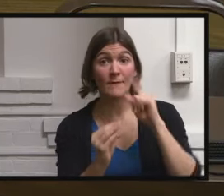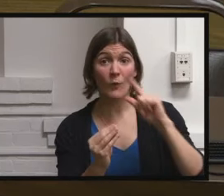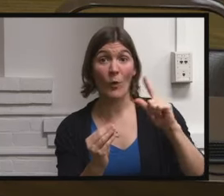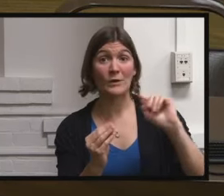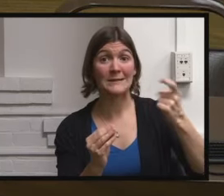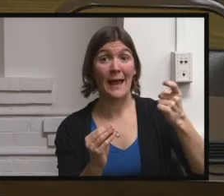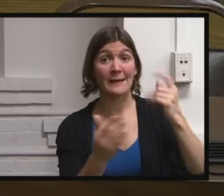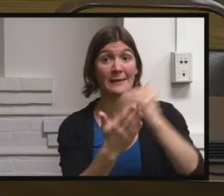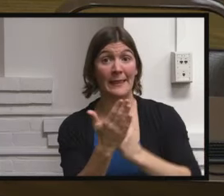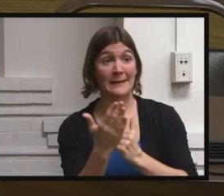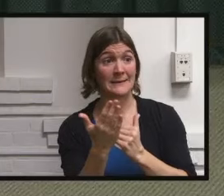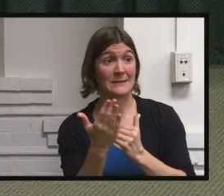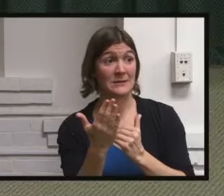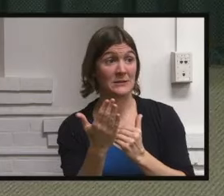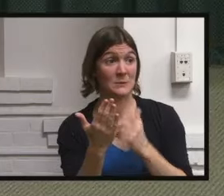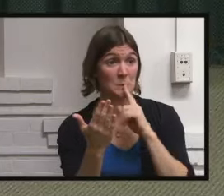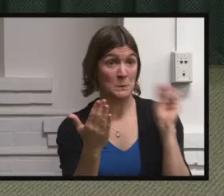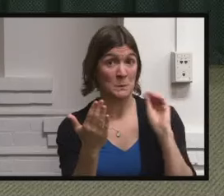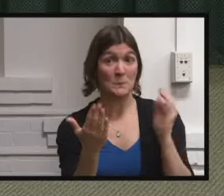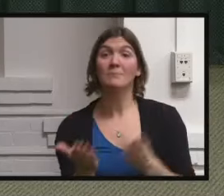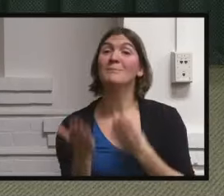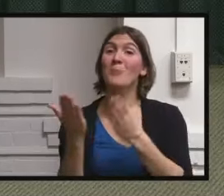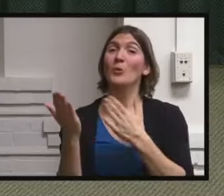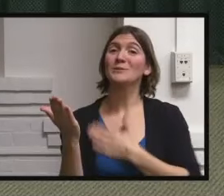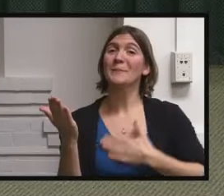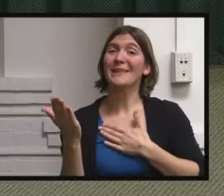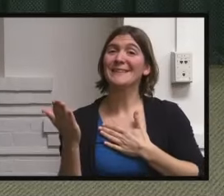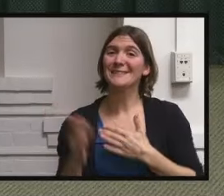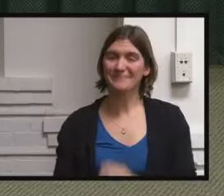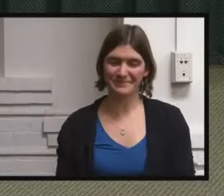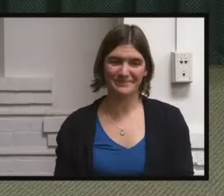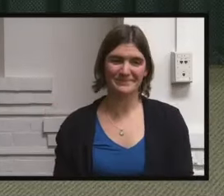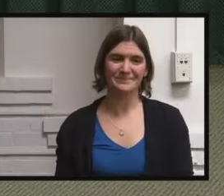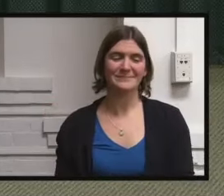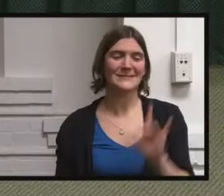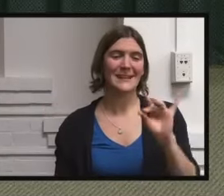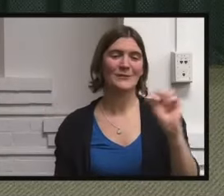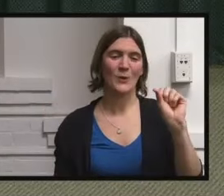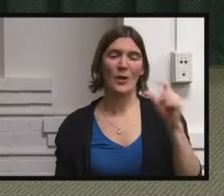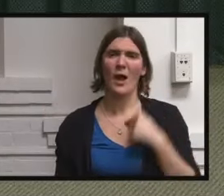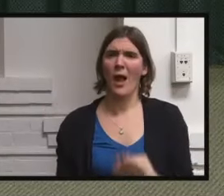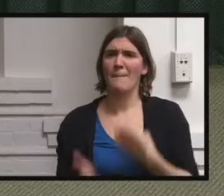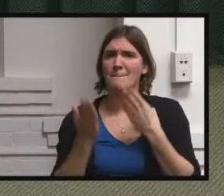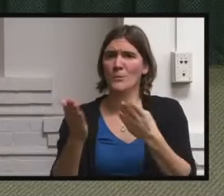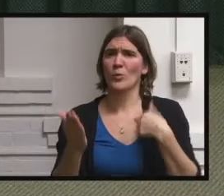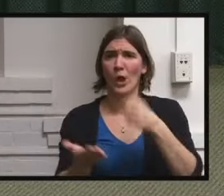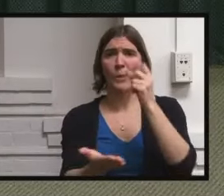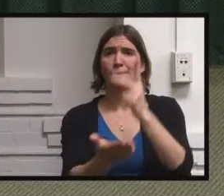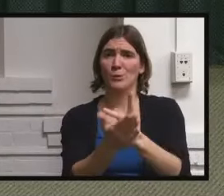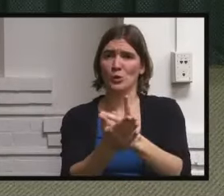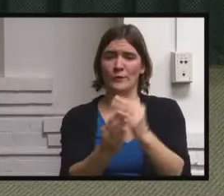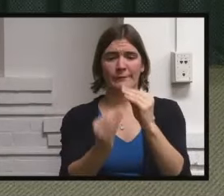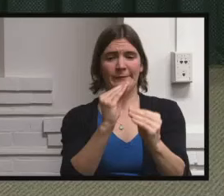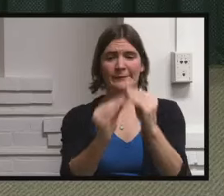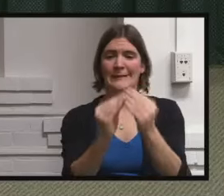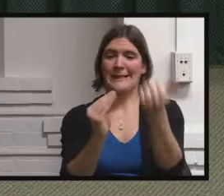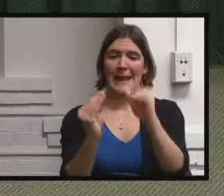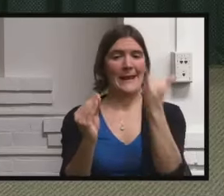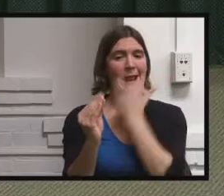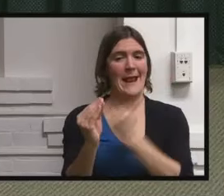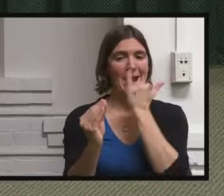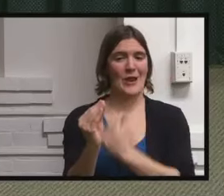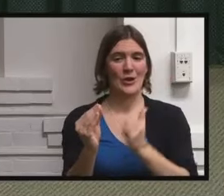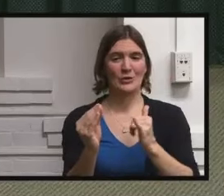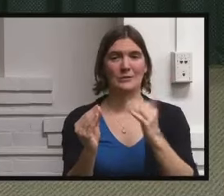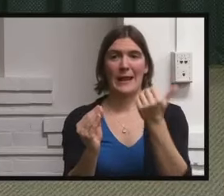list? Well, then we're ready for a motion. I move we approve the correction of errors